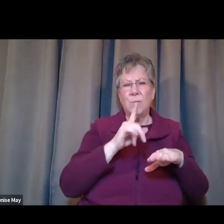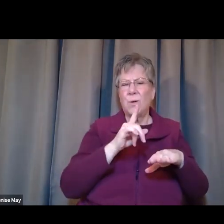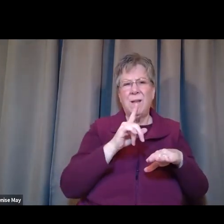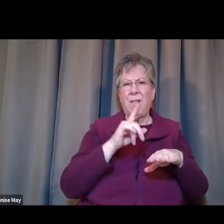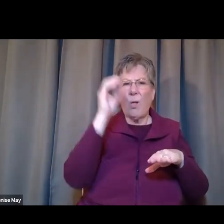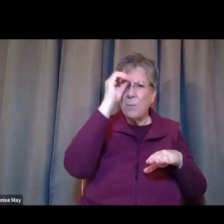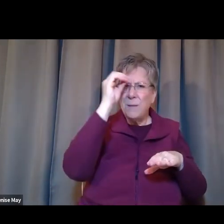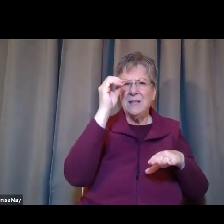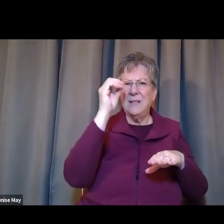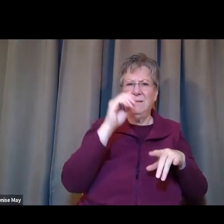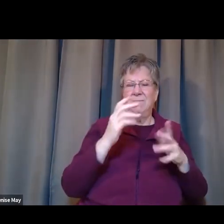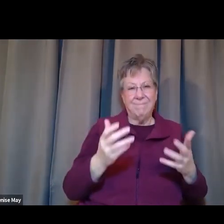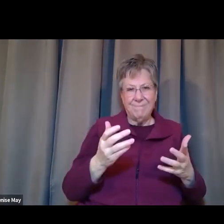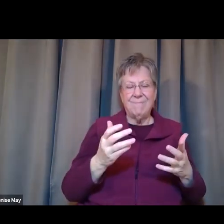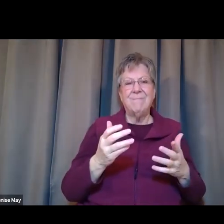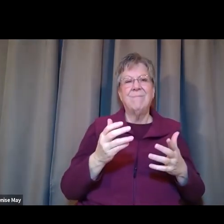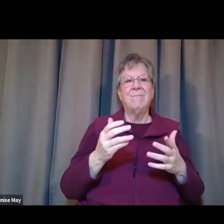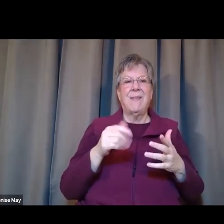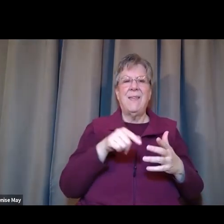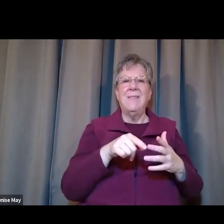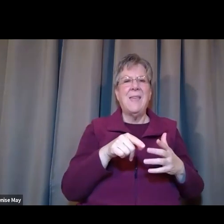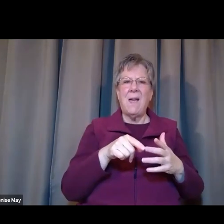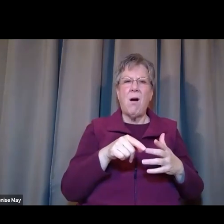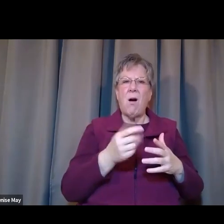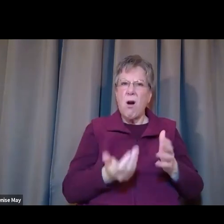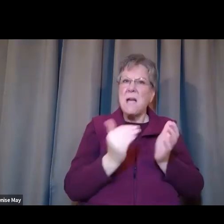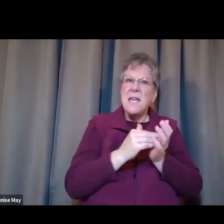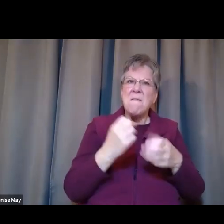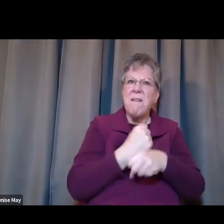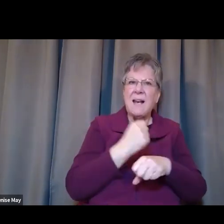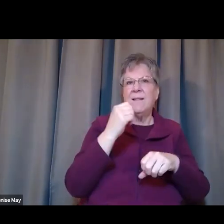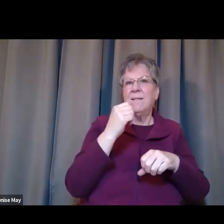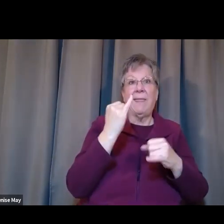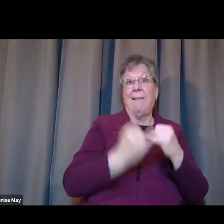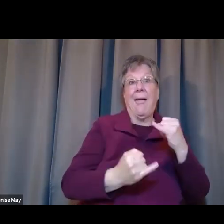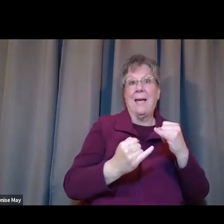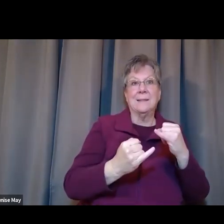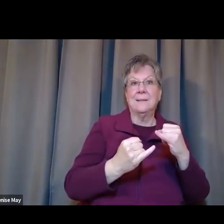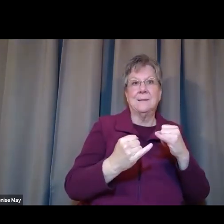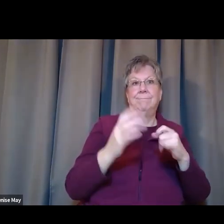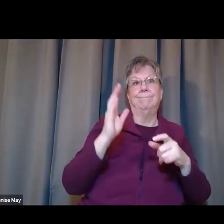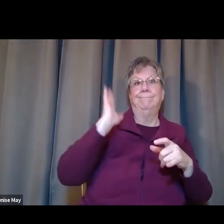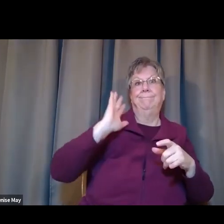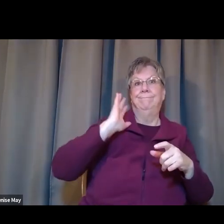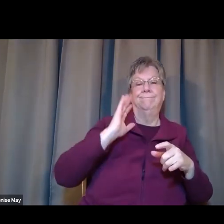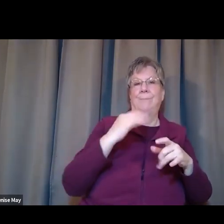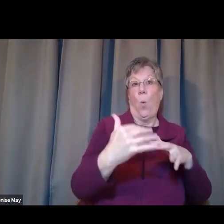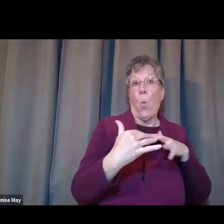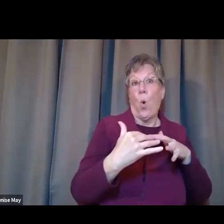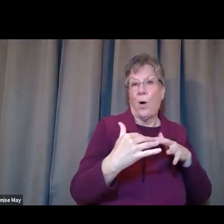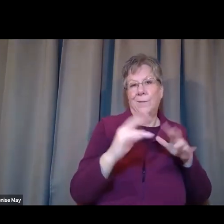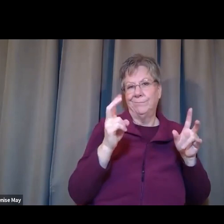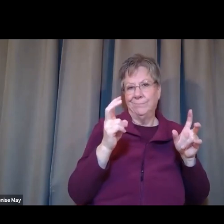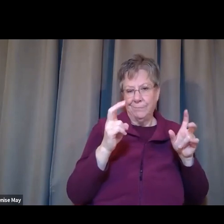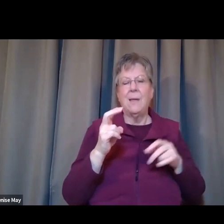to just kind of refighting the last war. And for me, pre-election day voting over the last 20